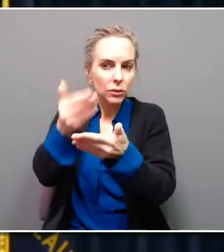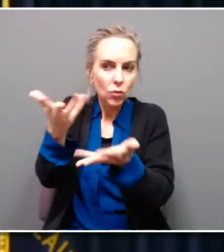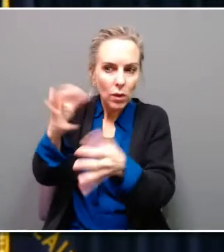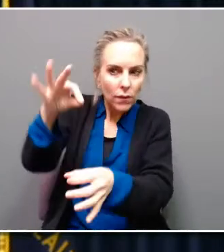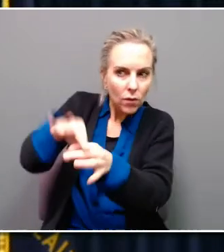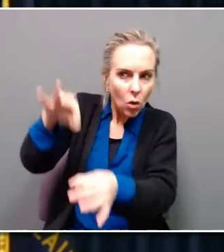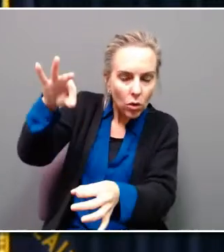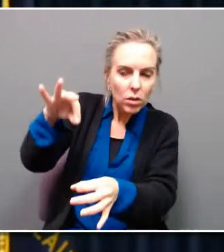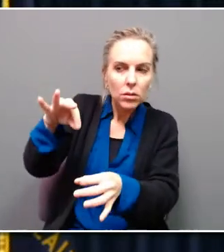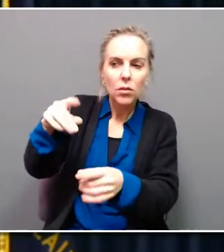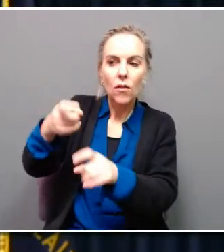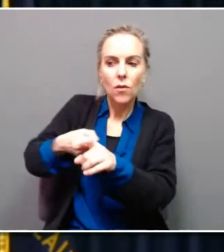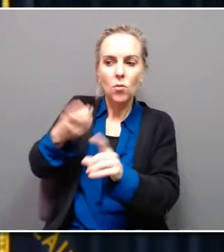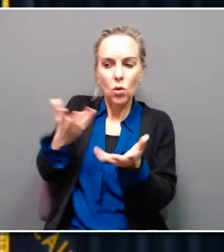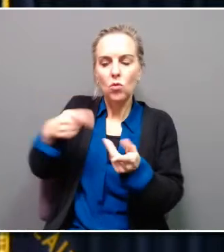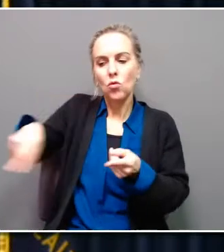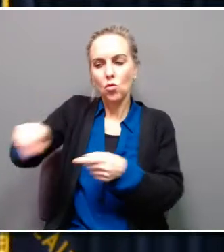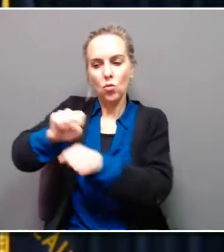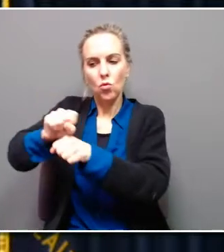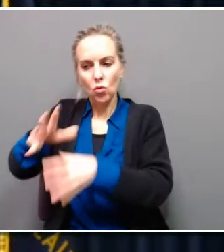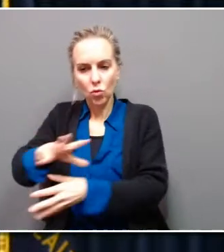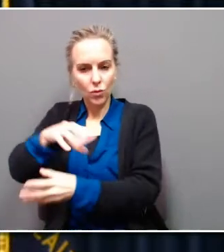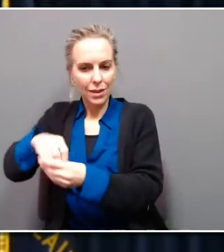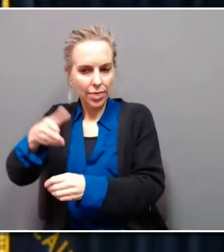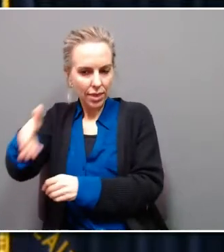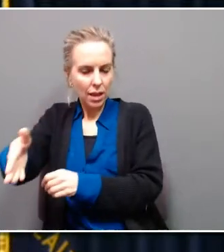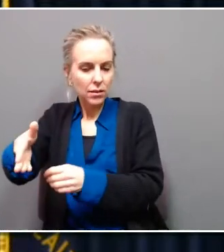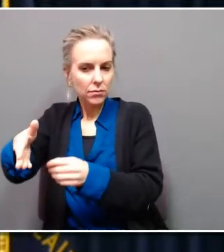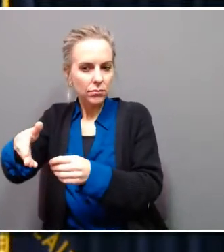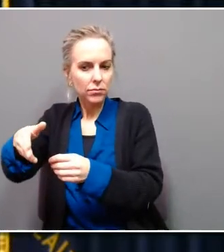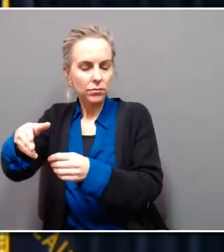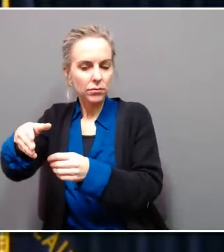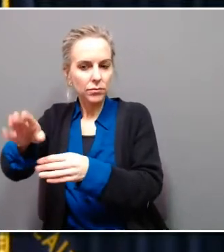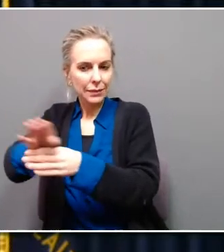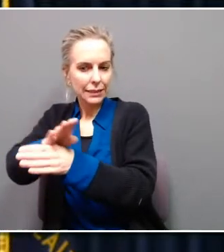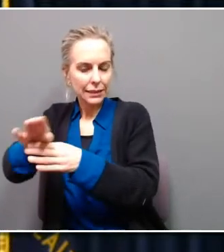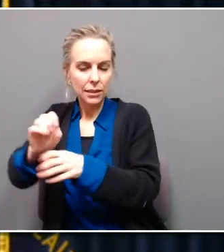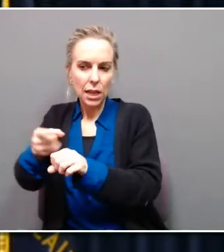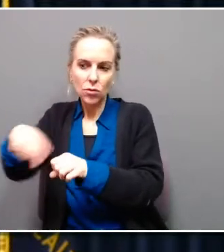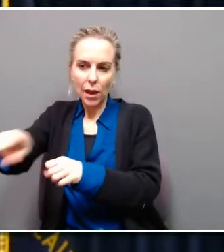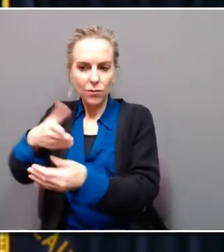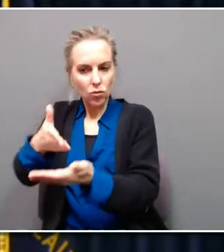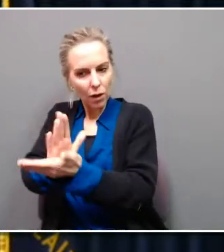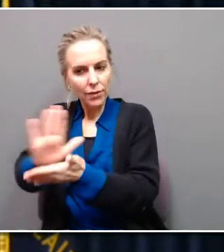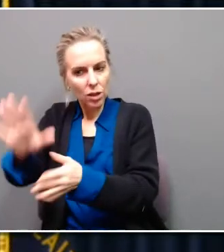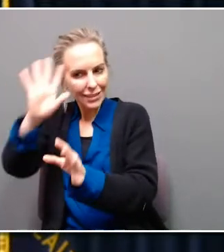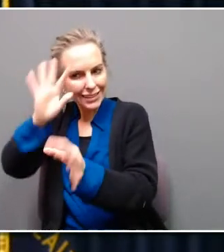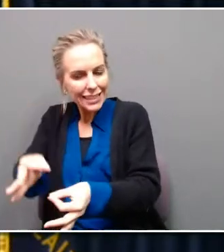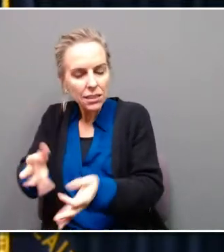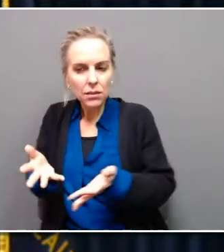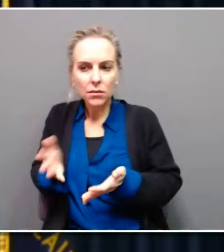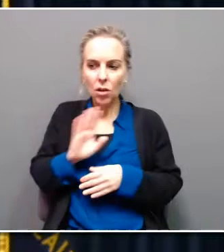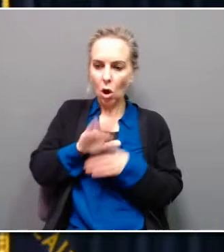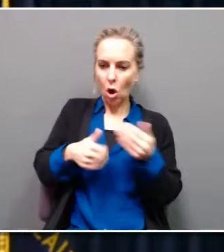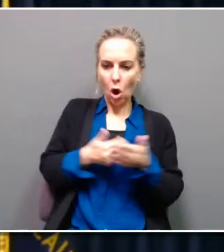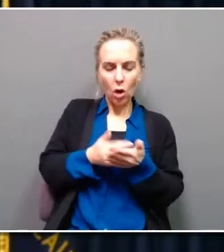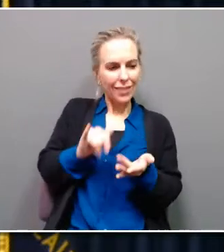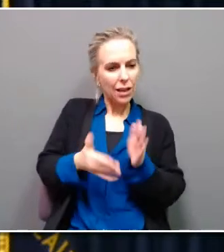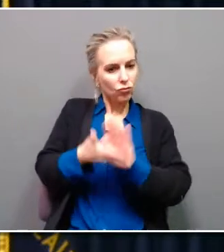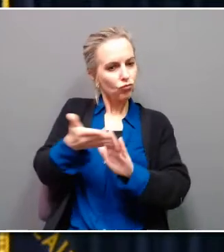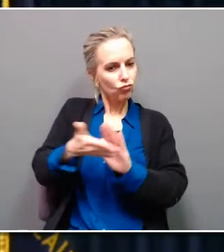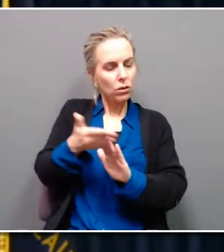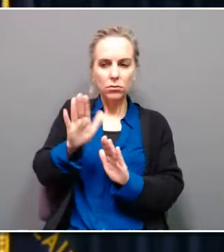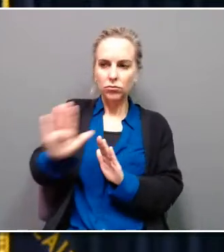the workers within the facility, and they ought to have the right to make that decision. That's how all of these go. I do